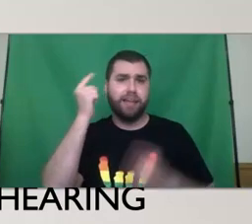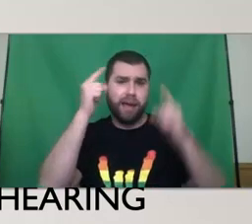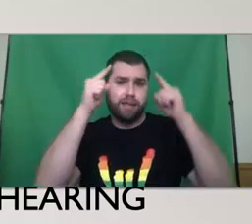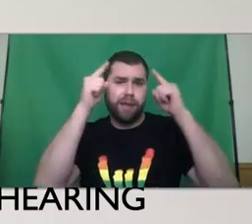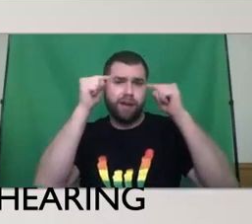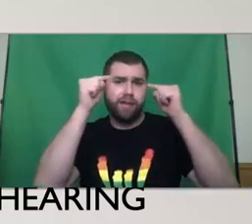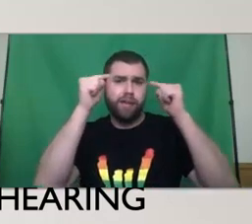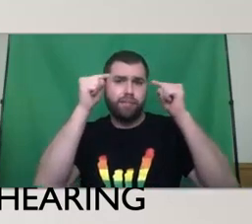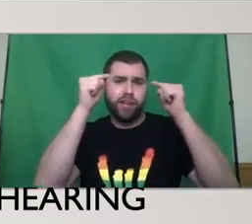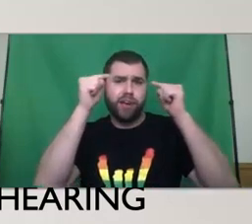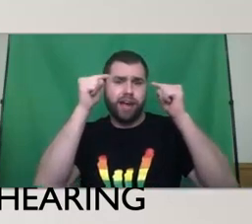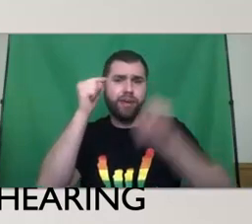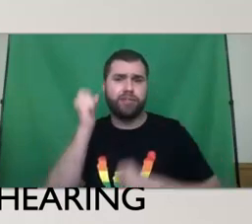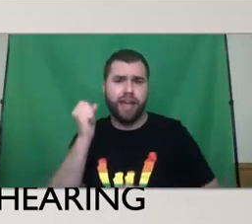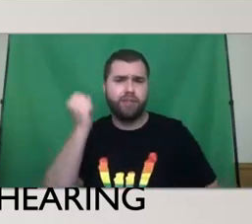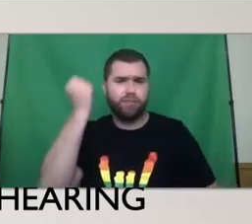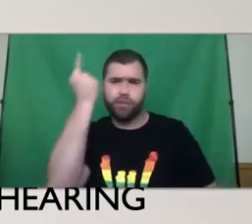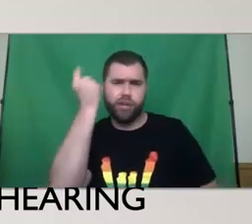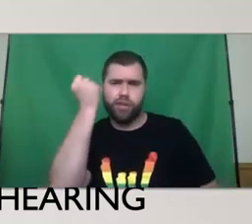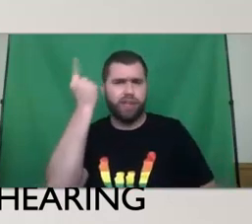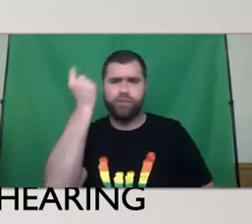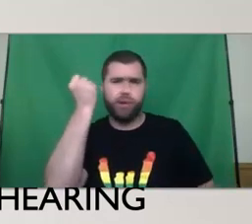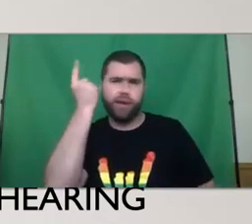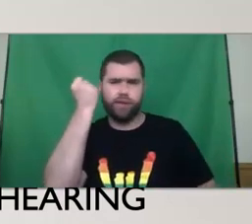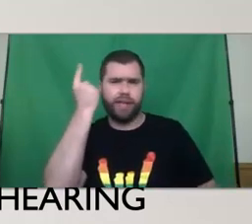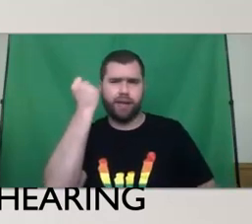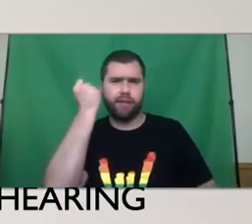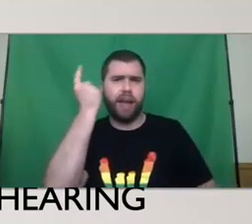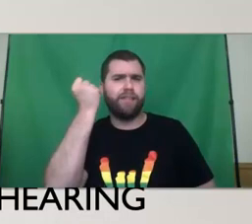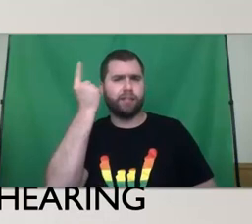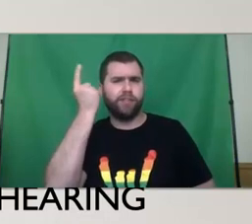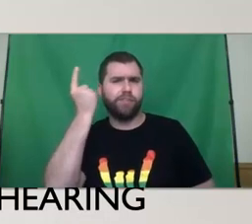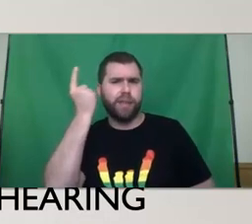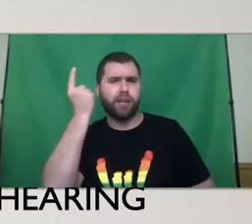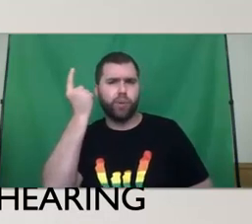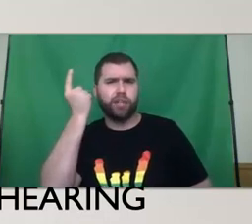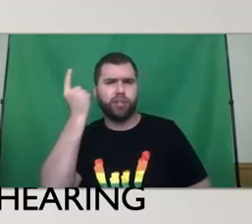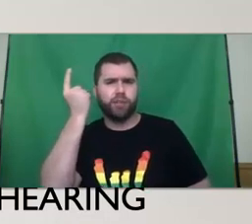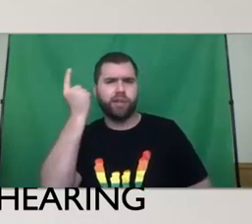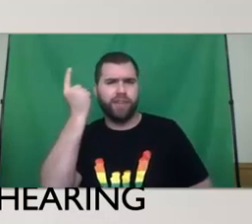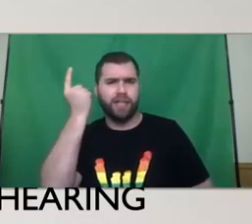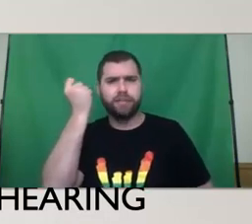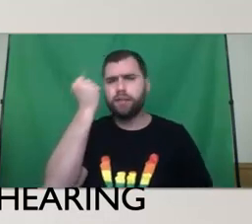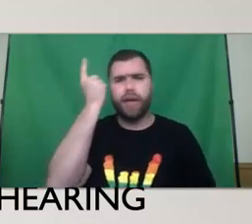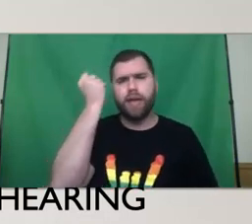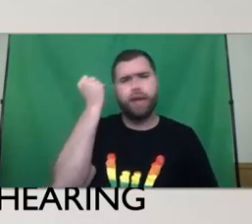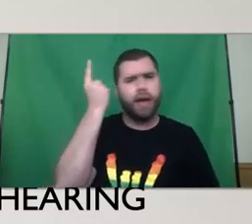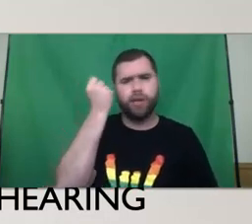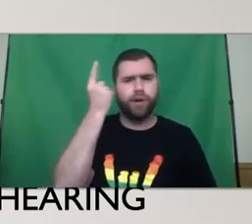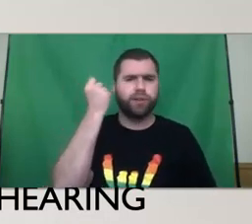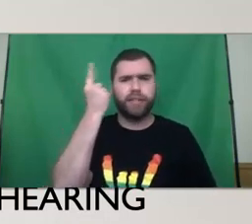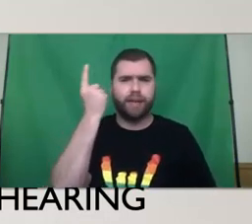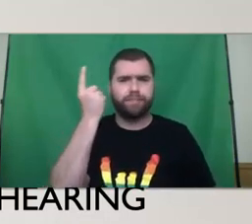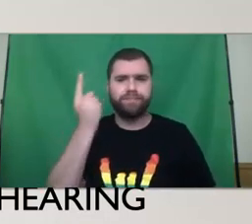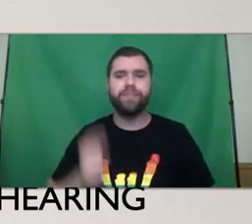And sometimes you might want to bring your eyebrows down to show that you don't understand. Kind of as if you're making a question mark face. Okay? I